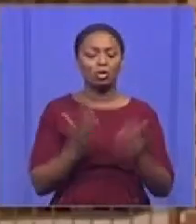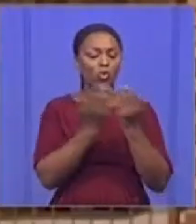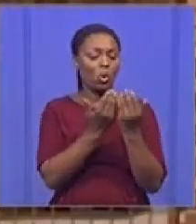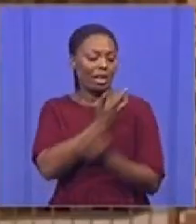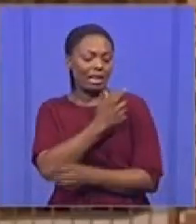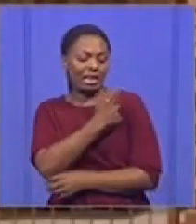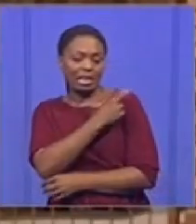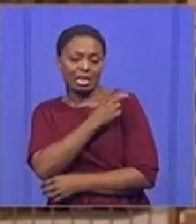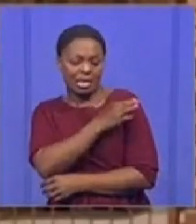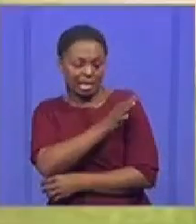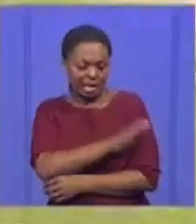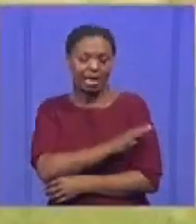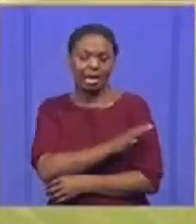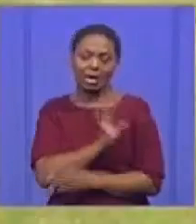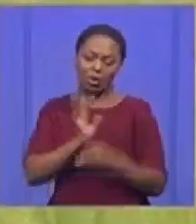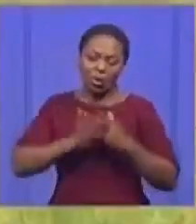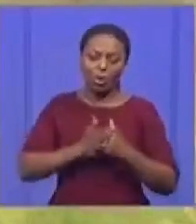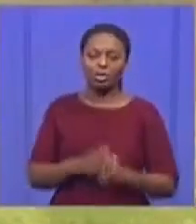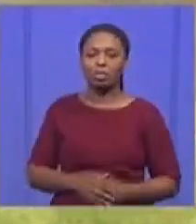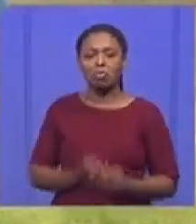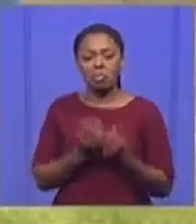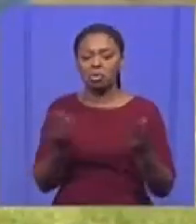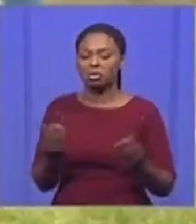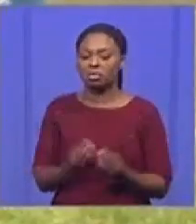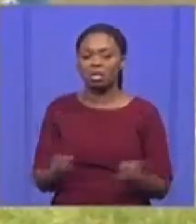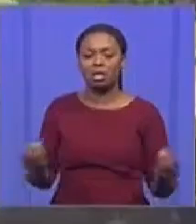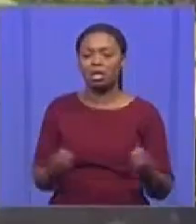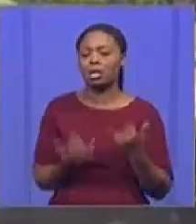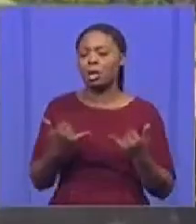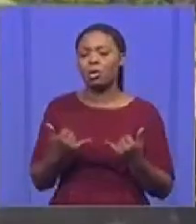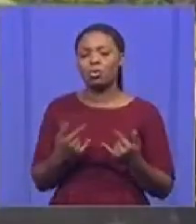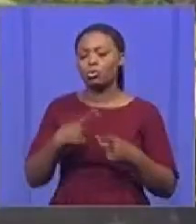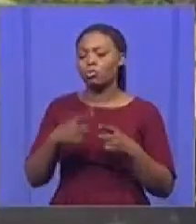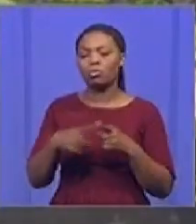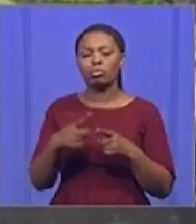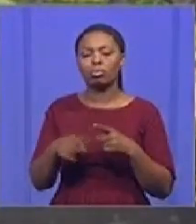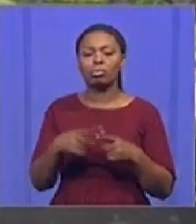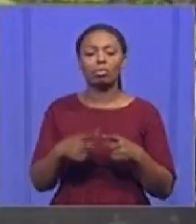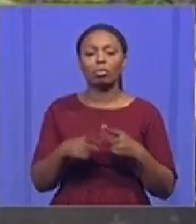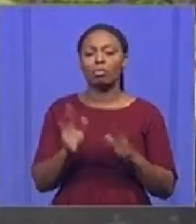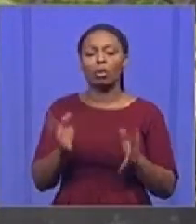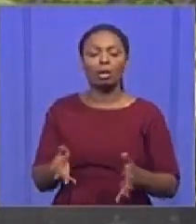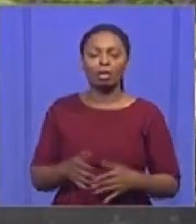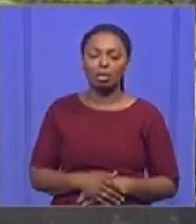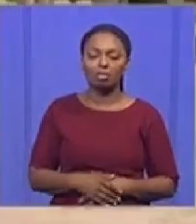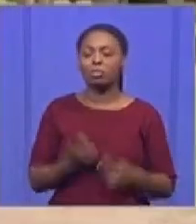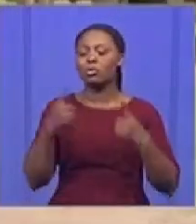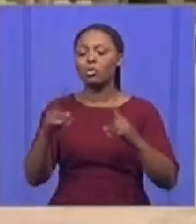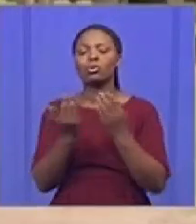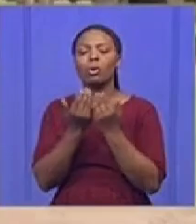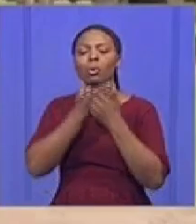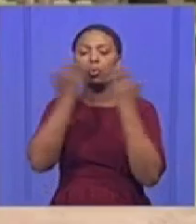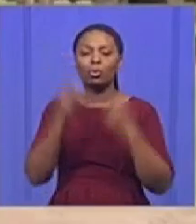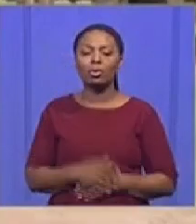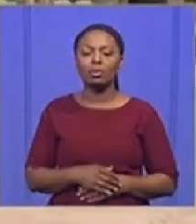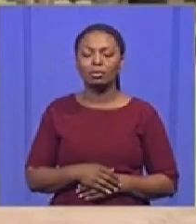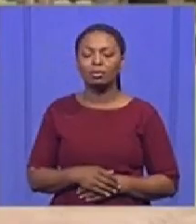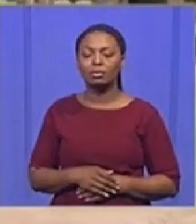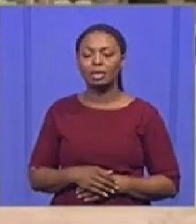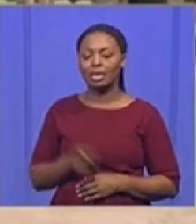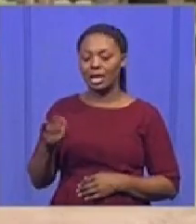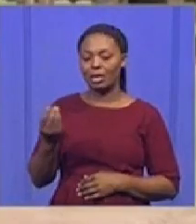tswaletswe, mme barutwana ba tletse mo mebileng ba sa dire sepe. Morutwana o wa mophato wa Marematlou o tshwenyegile ka